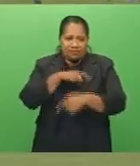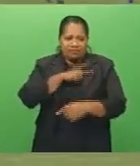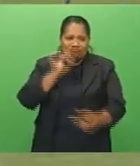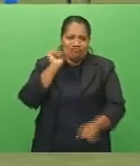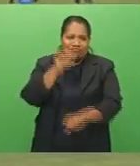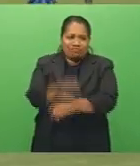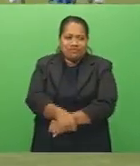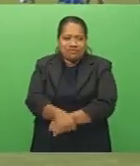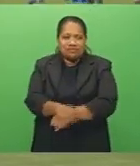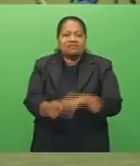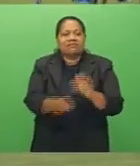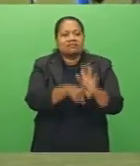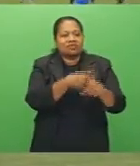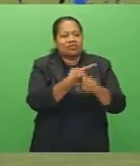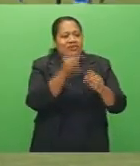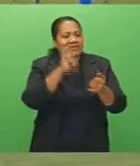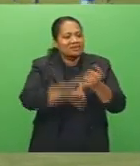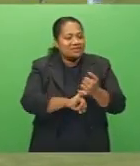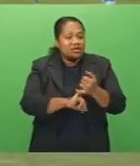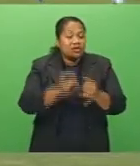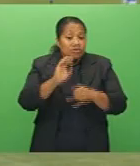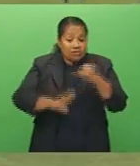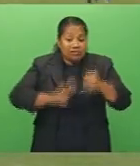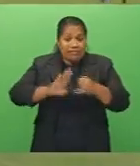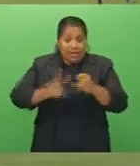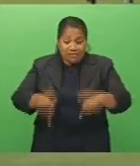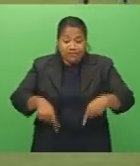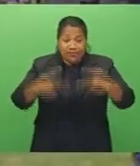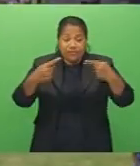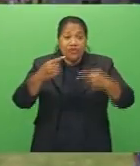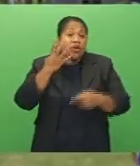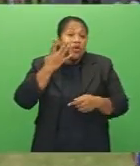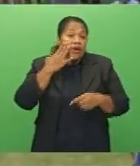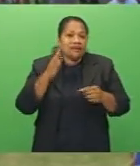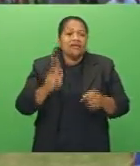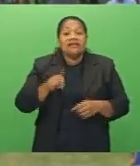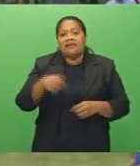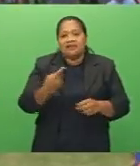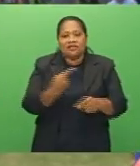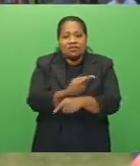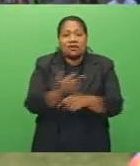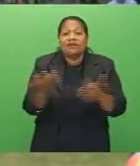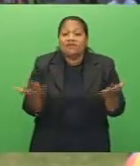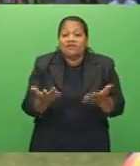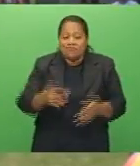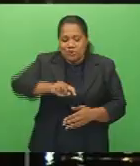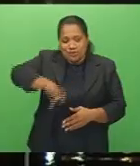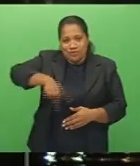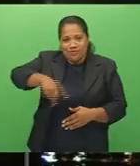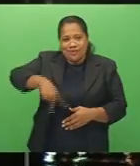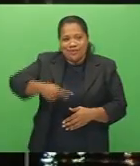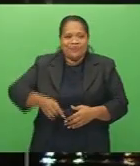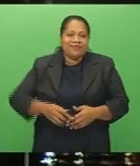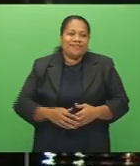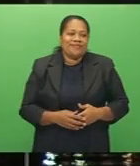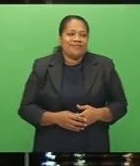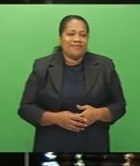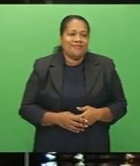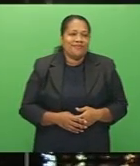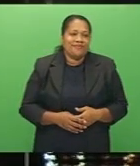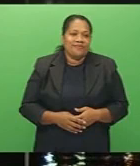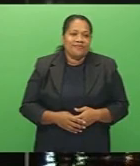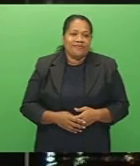The finals of the tournament will be played next week in Suva. Felipe Naikaso, FBC Sports. The